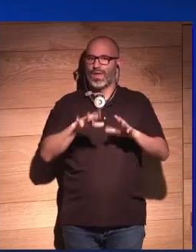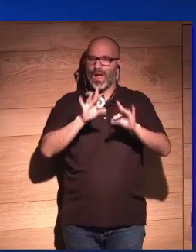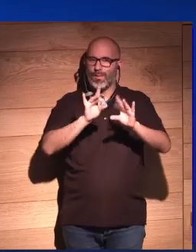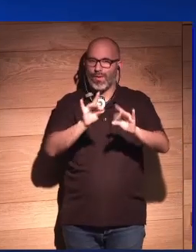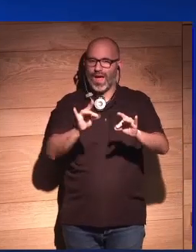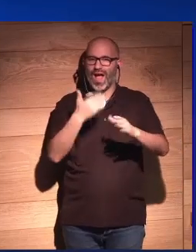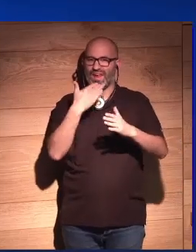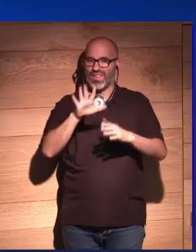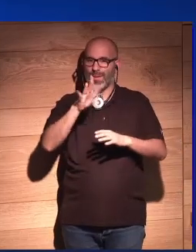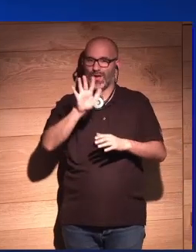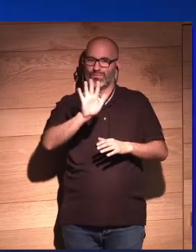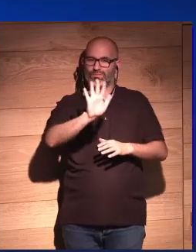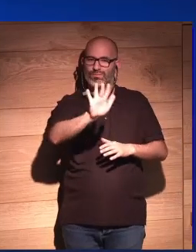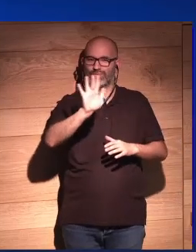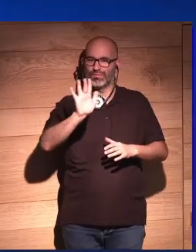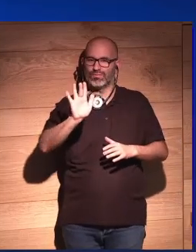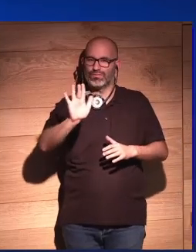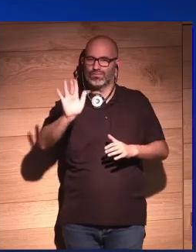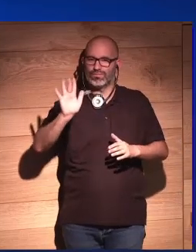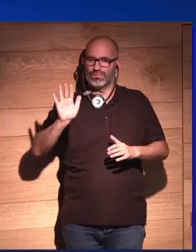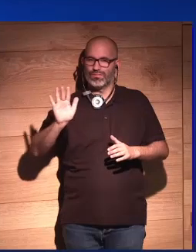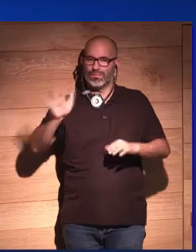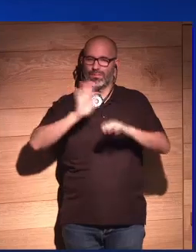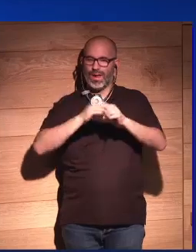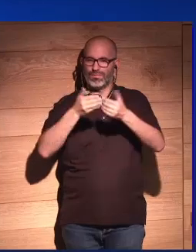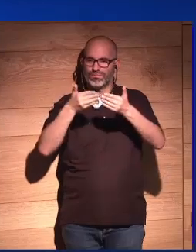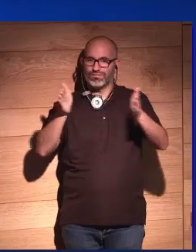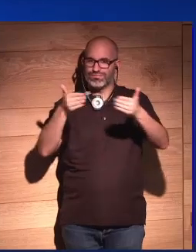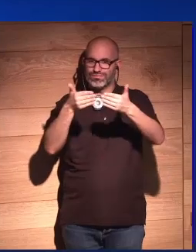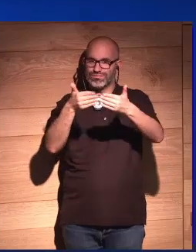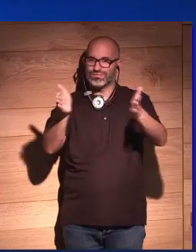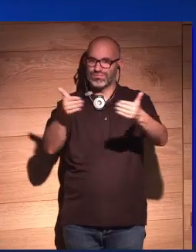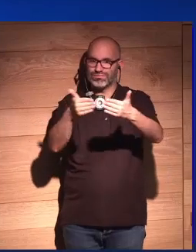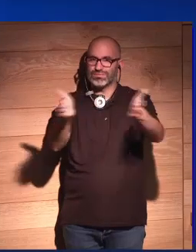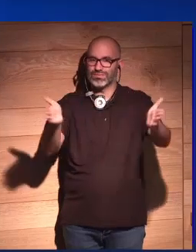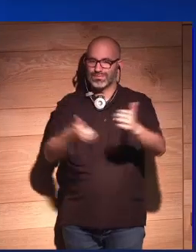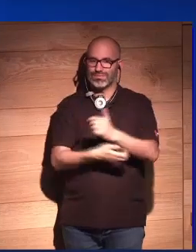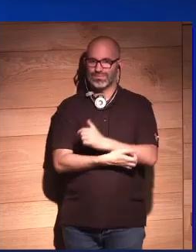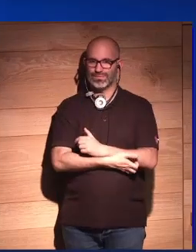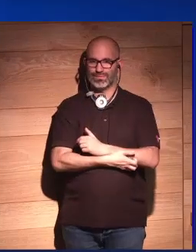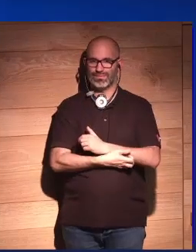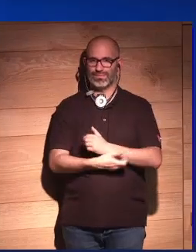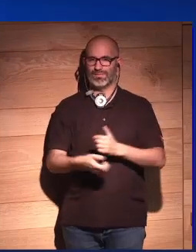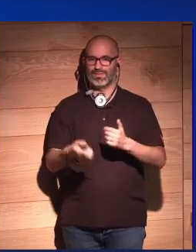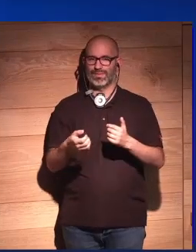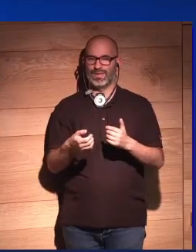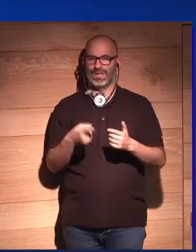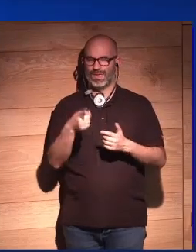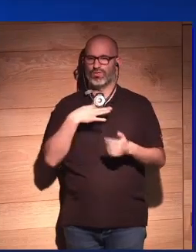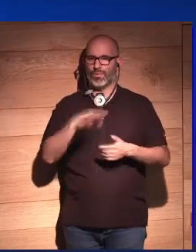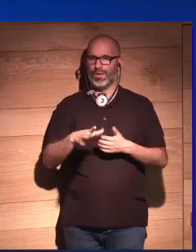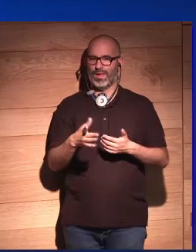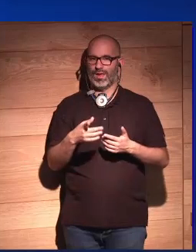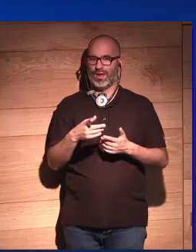what makes us us that might be beyond what we think we are. You know, just the hand. Maybe there's